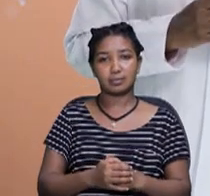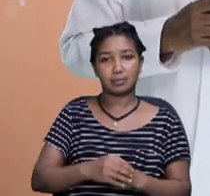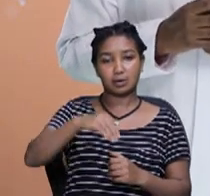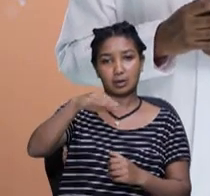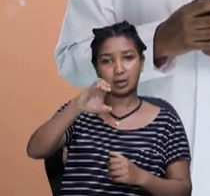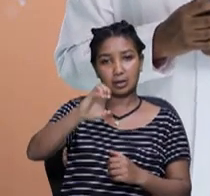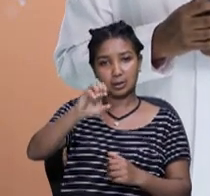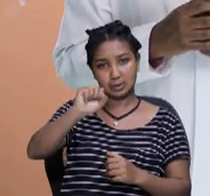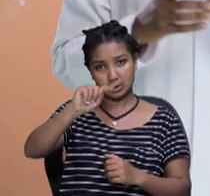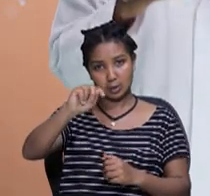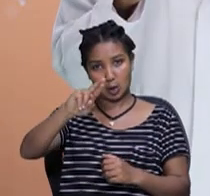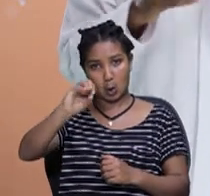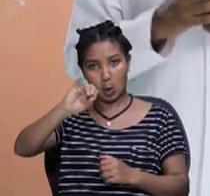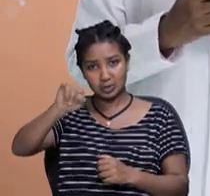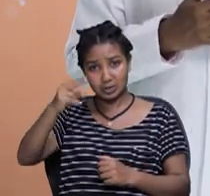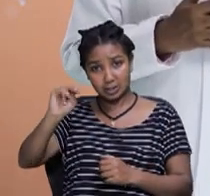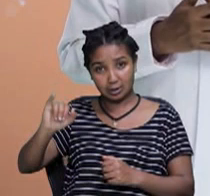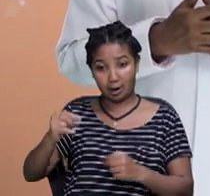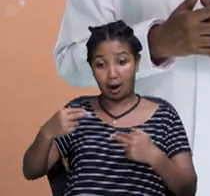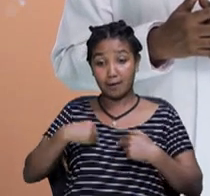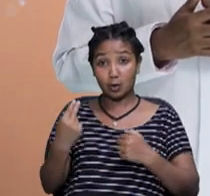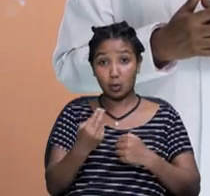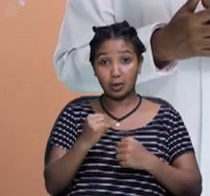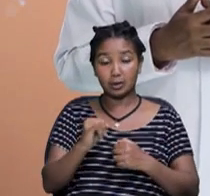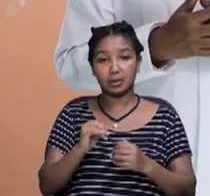Estrogen have a role in